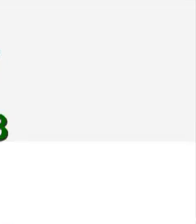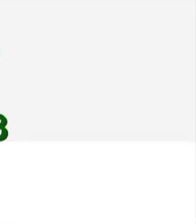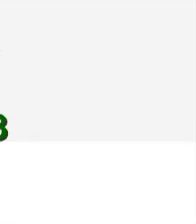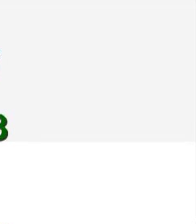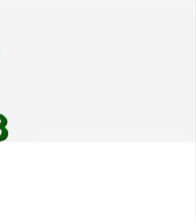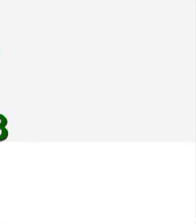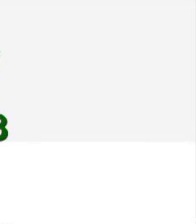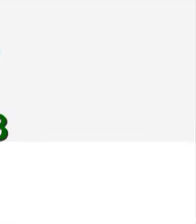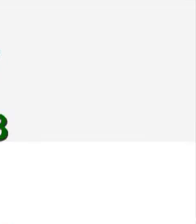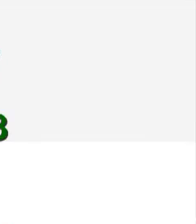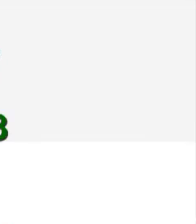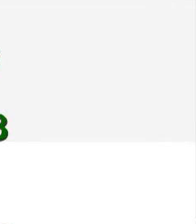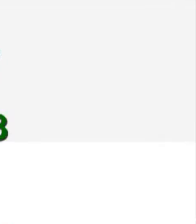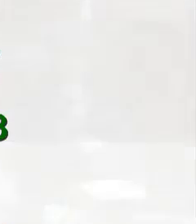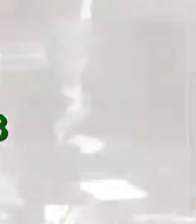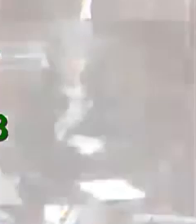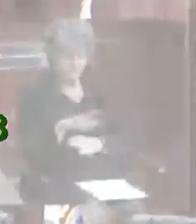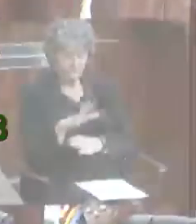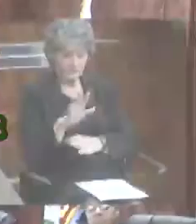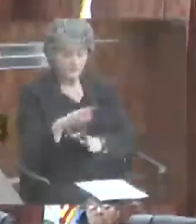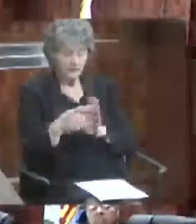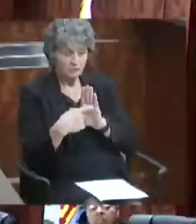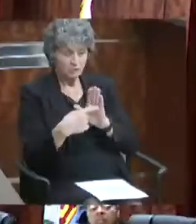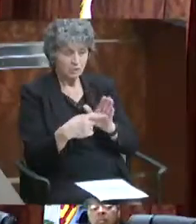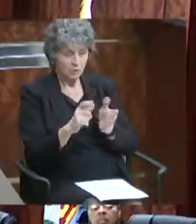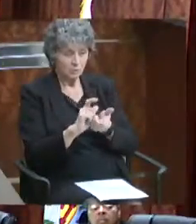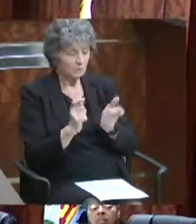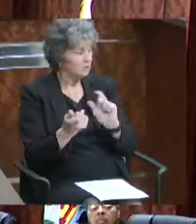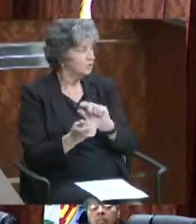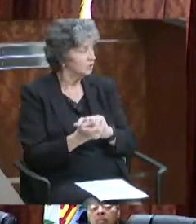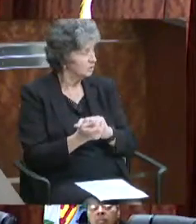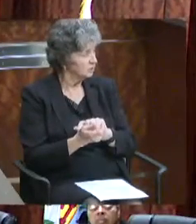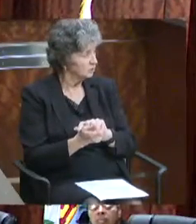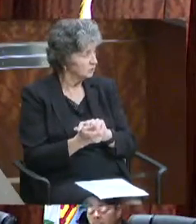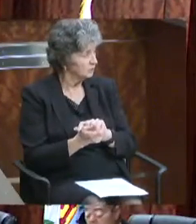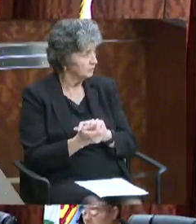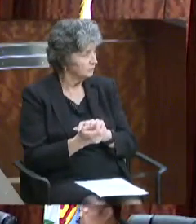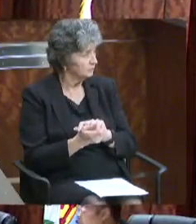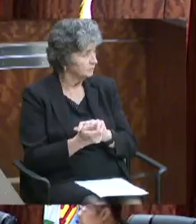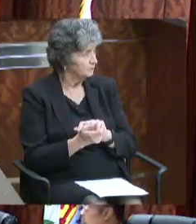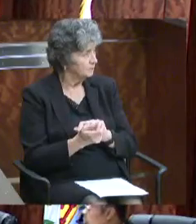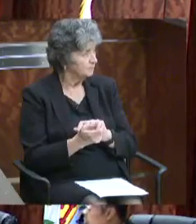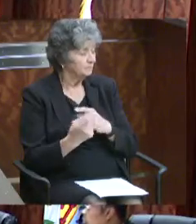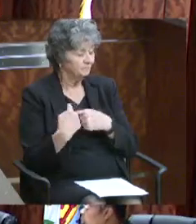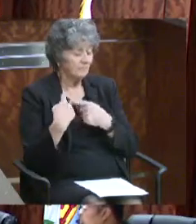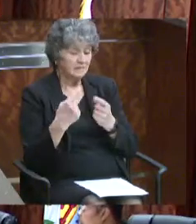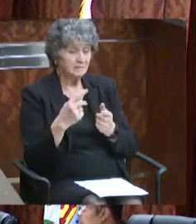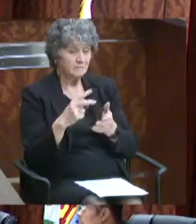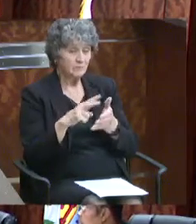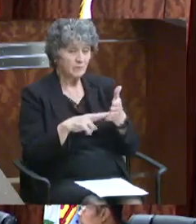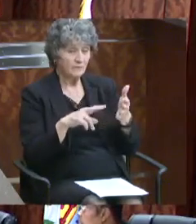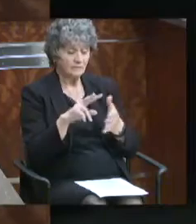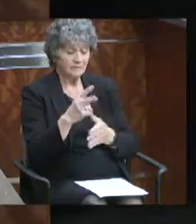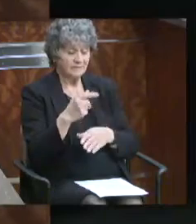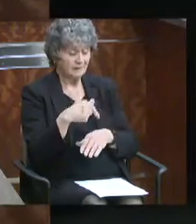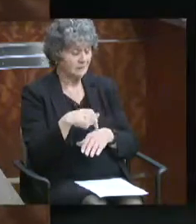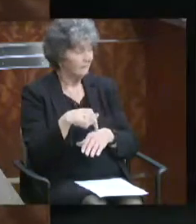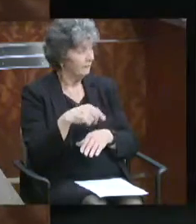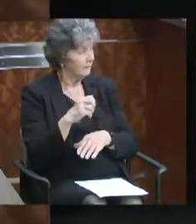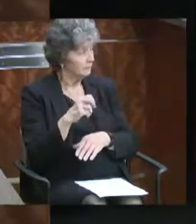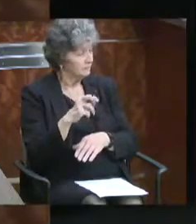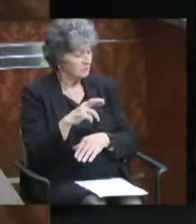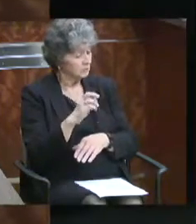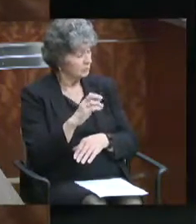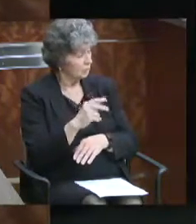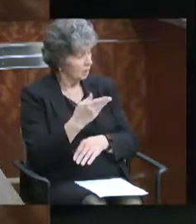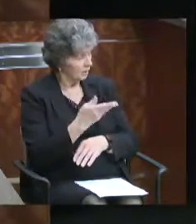8-55 to reflect the change. It's been read into the record for the second time. Mr. Brock.